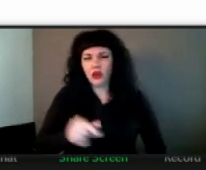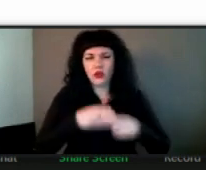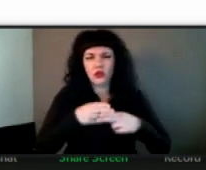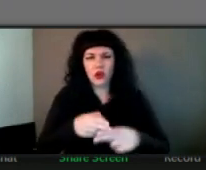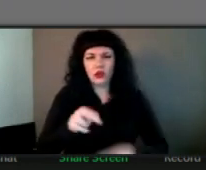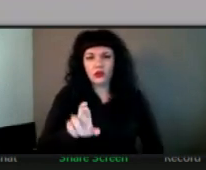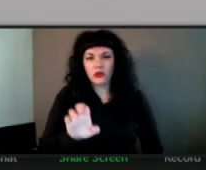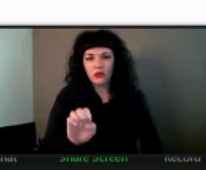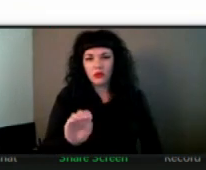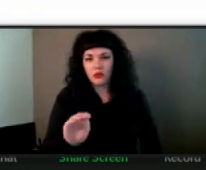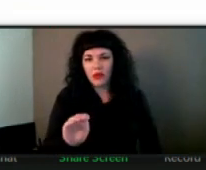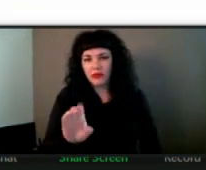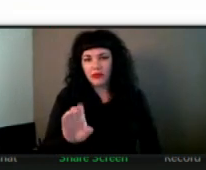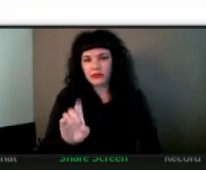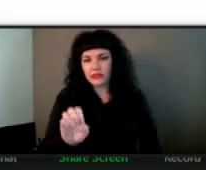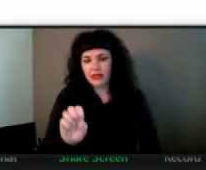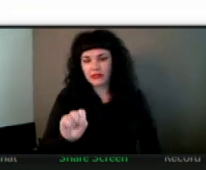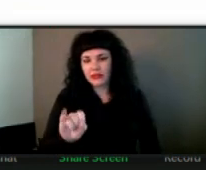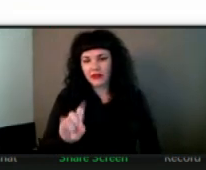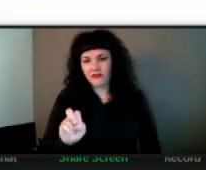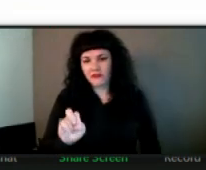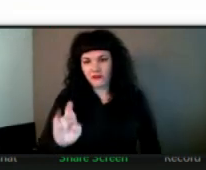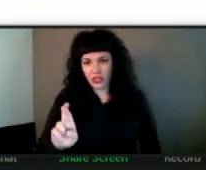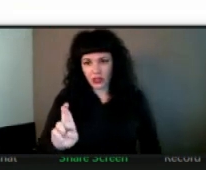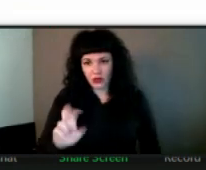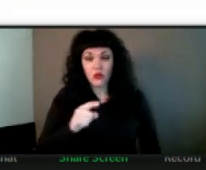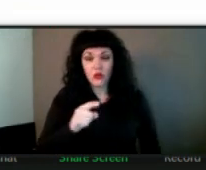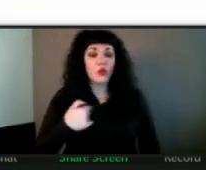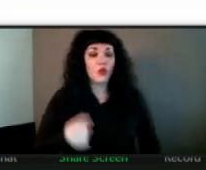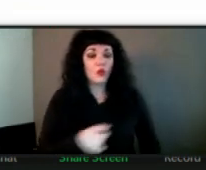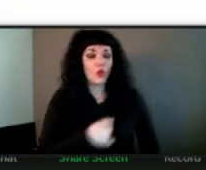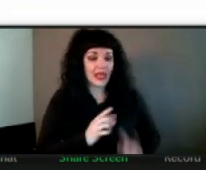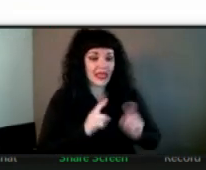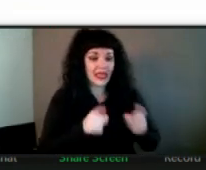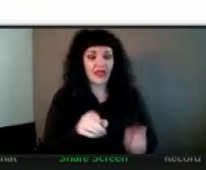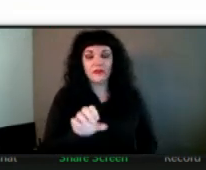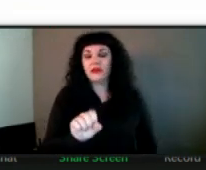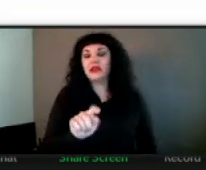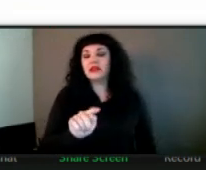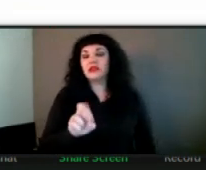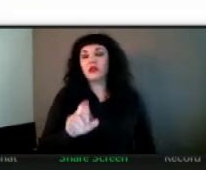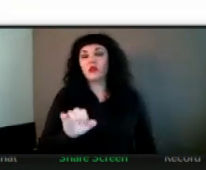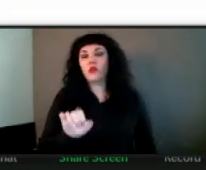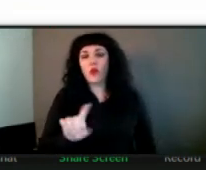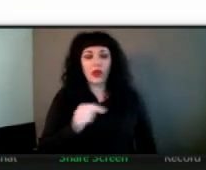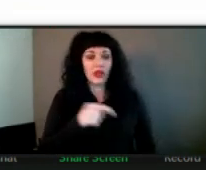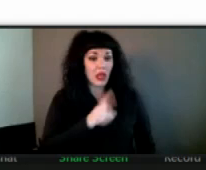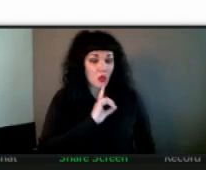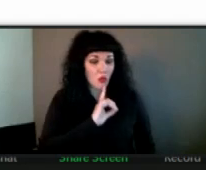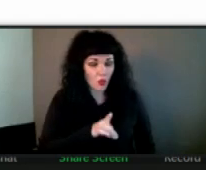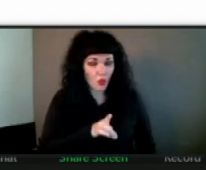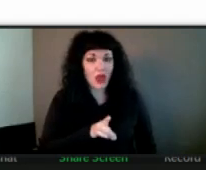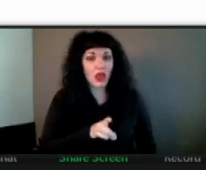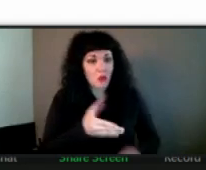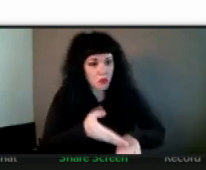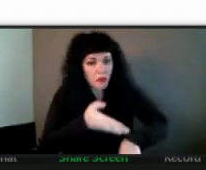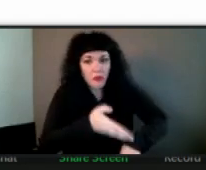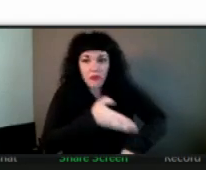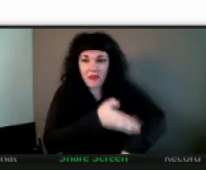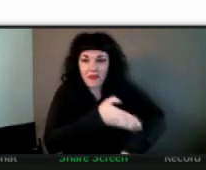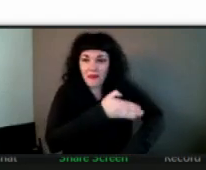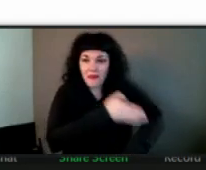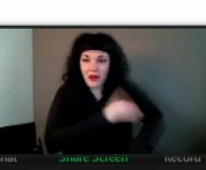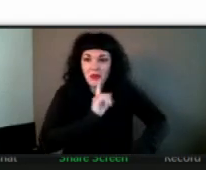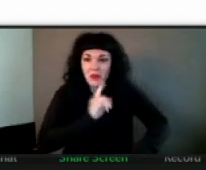he got steroids, and he ultimately did extremely well and actually had reversal of all of the